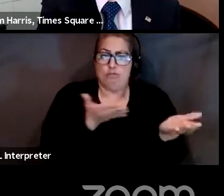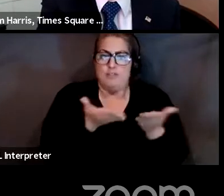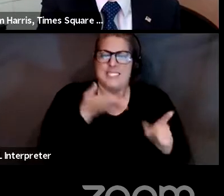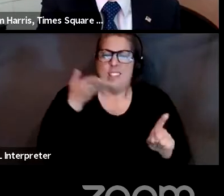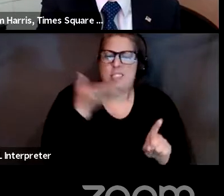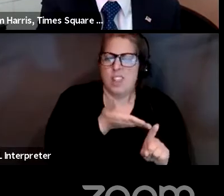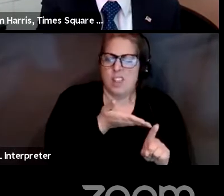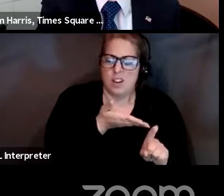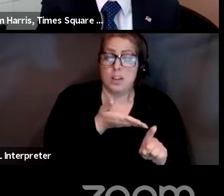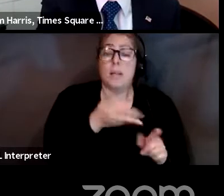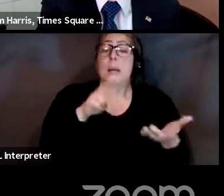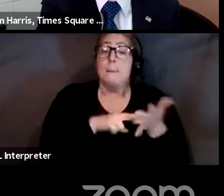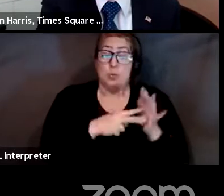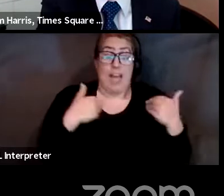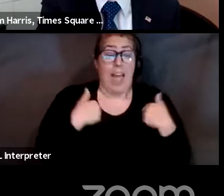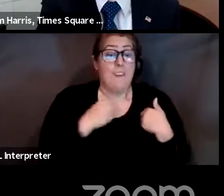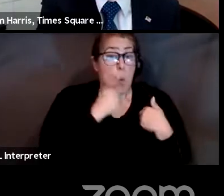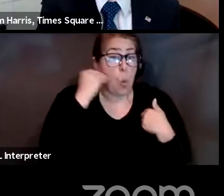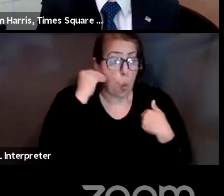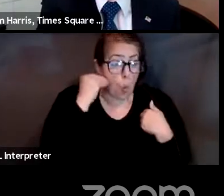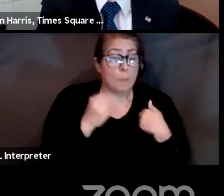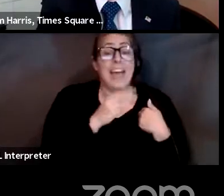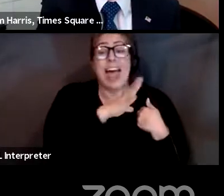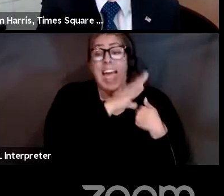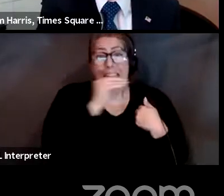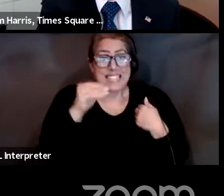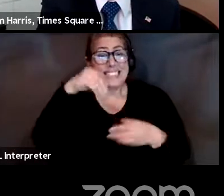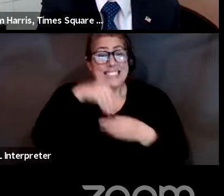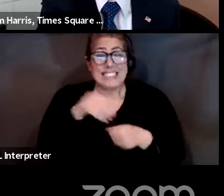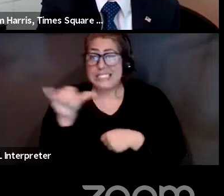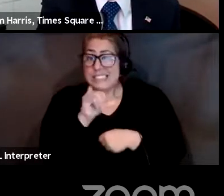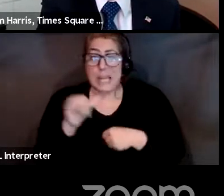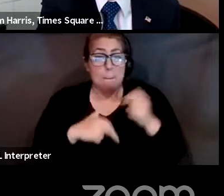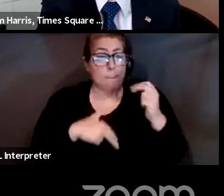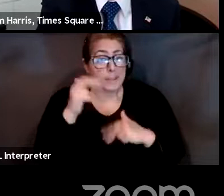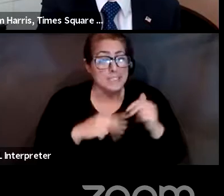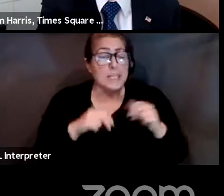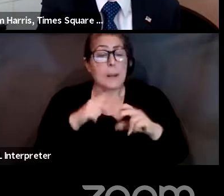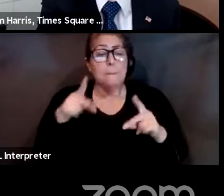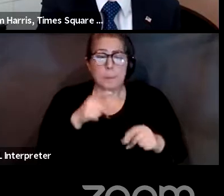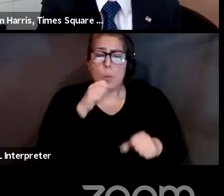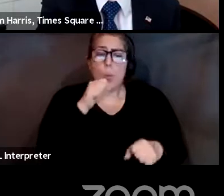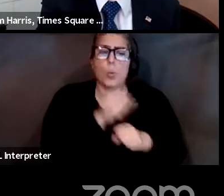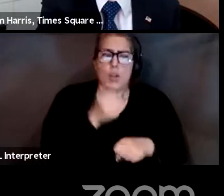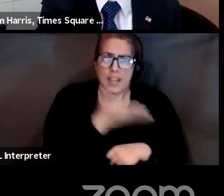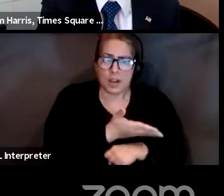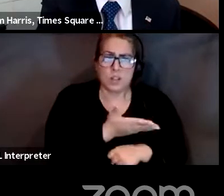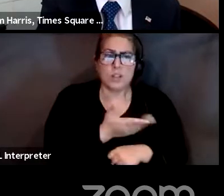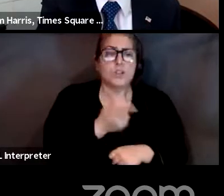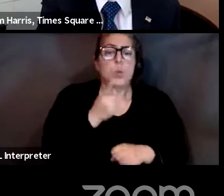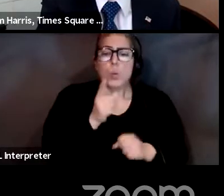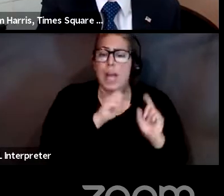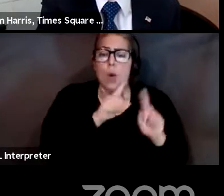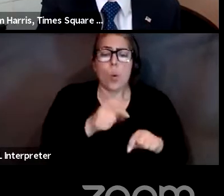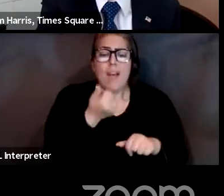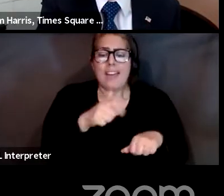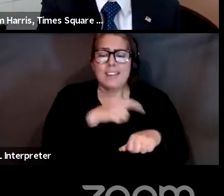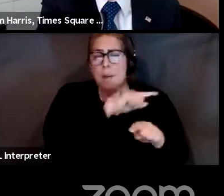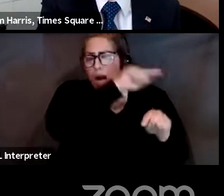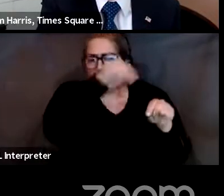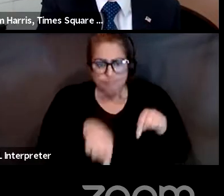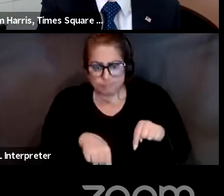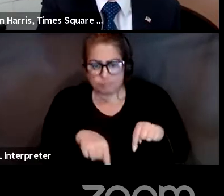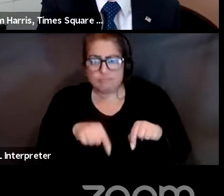you have the people that are working with you right there in the building at your disposal so you can access them at any point. And it